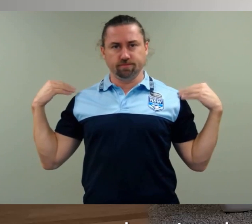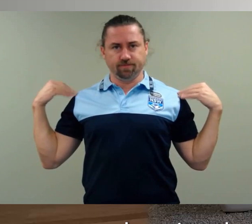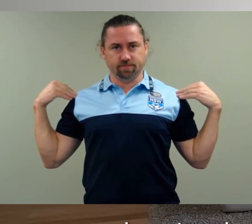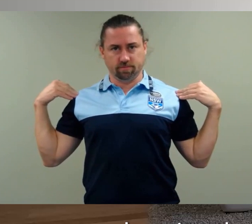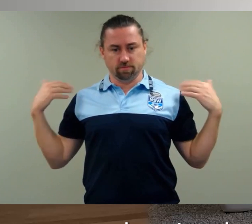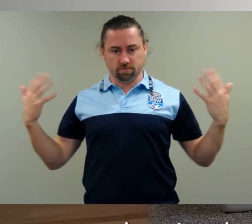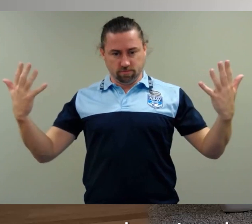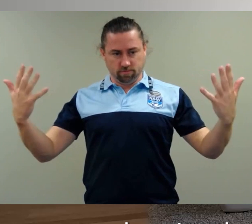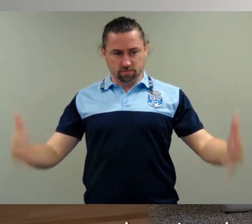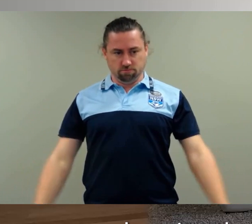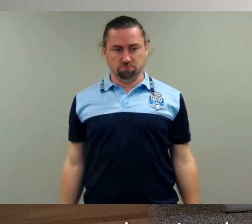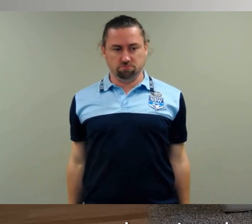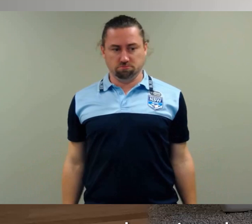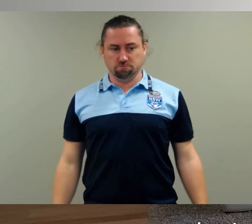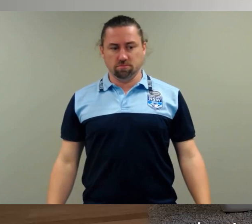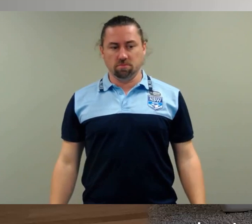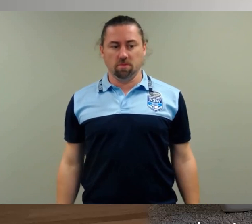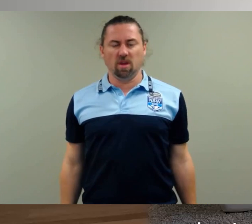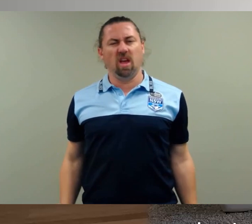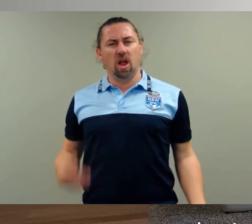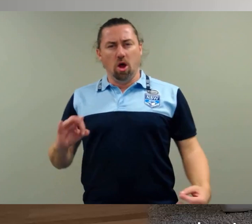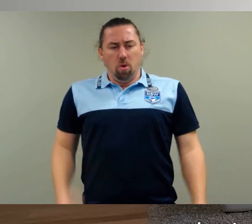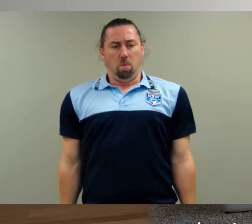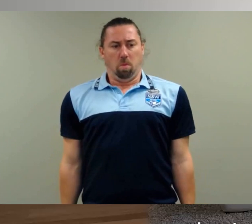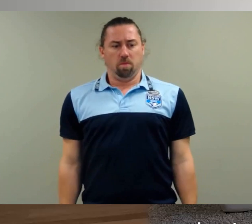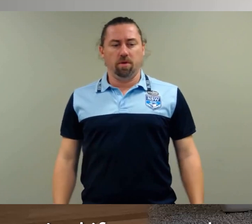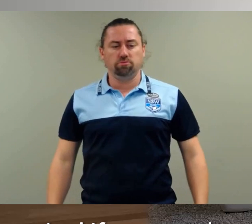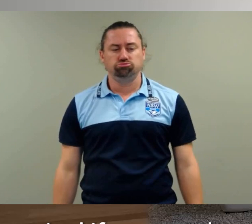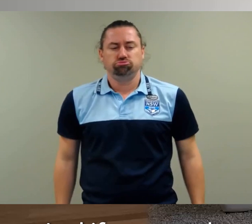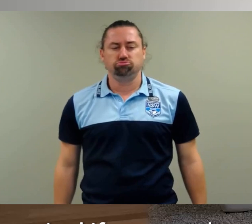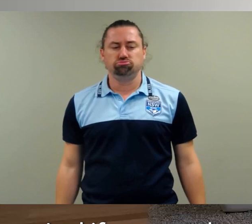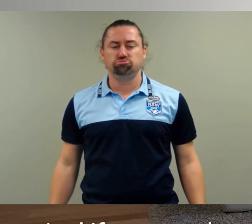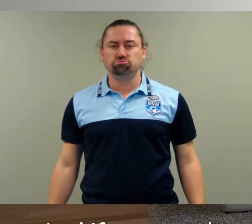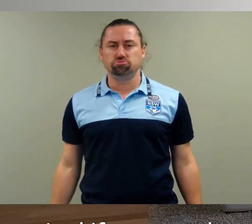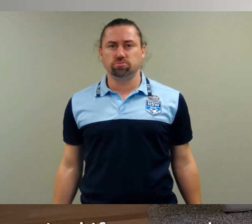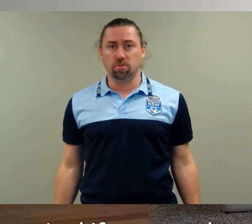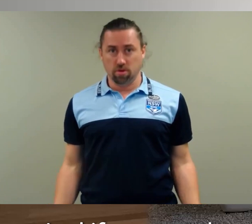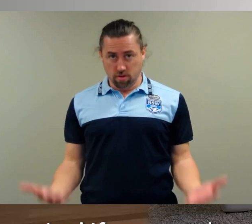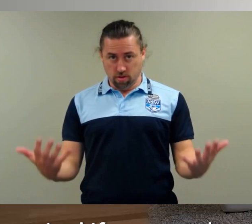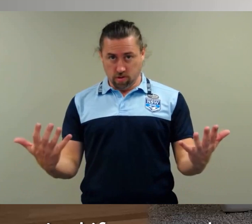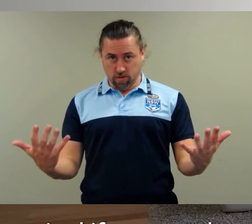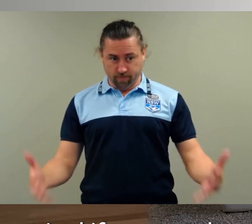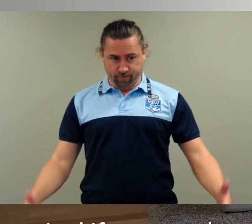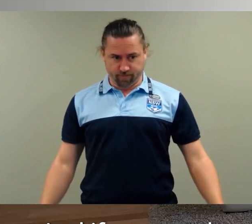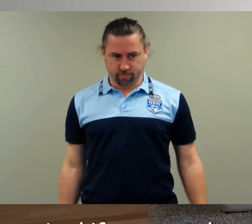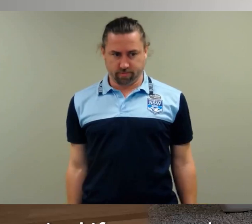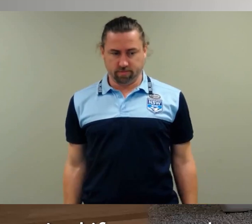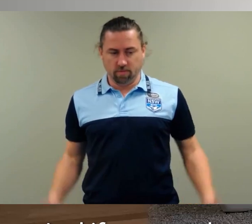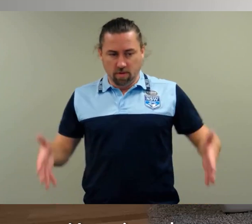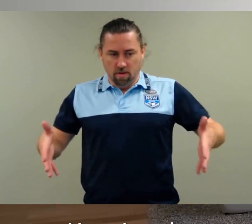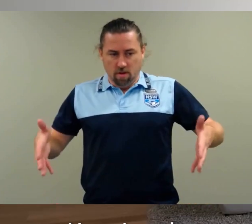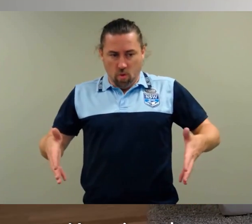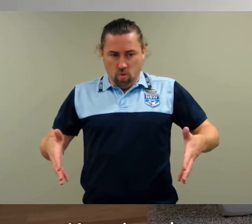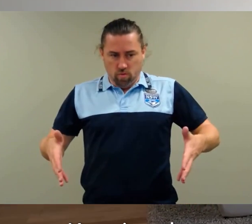down, keeping the arms to the side of the body, letting them hang naturally. And if you can, have both palms facing toward the